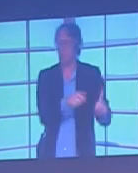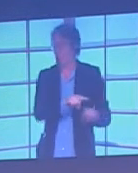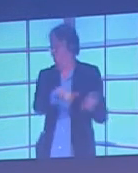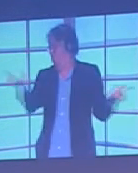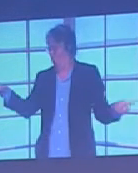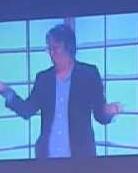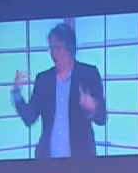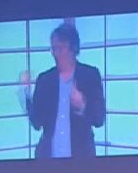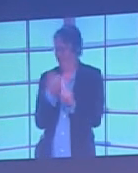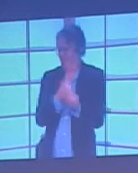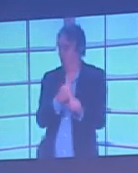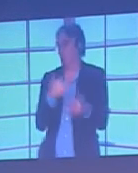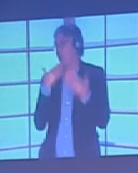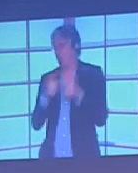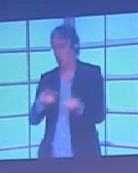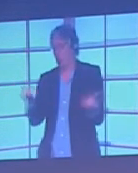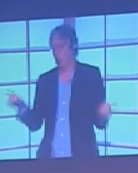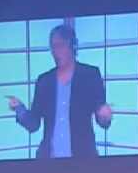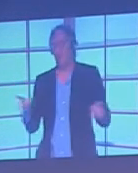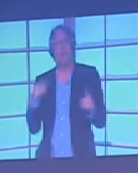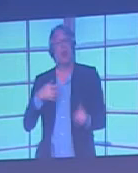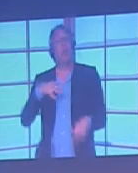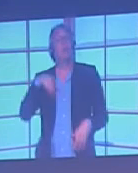need more.